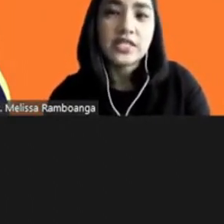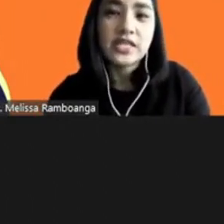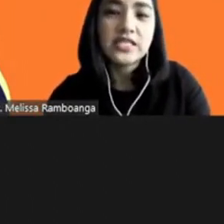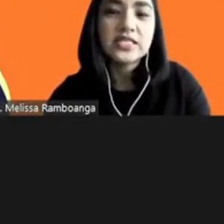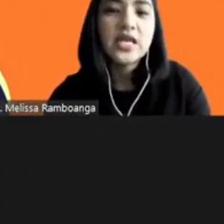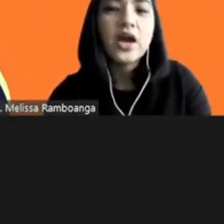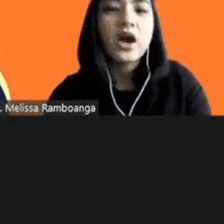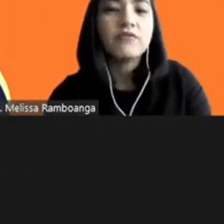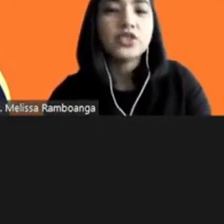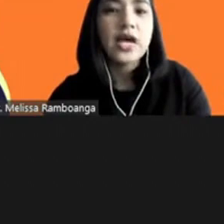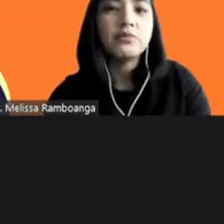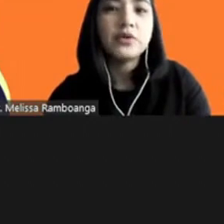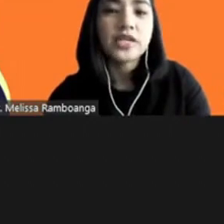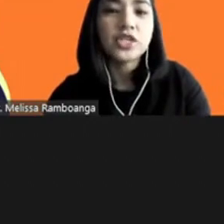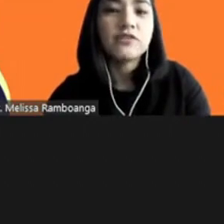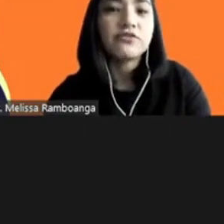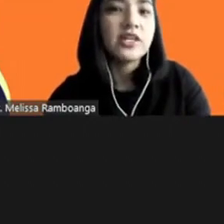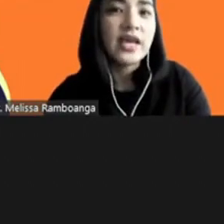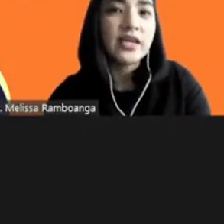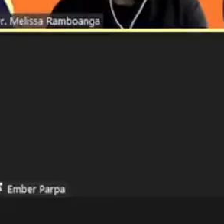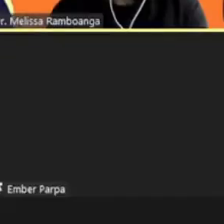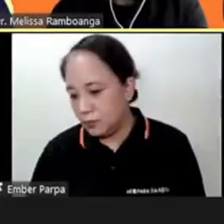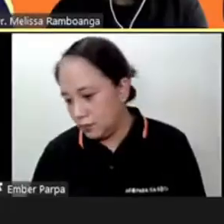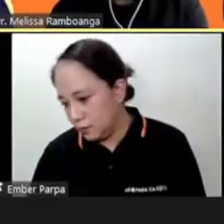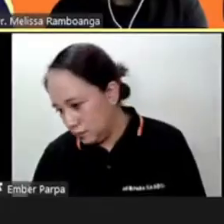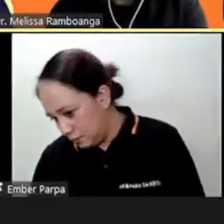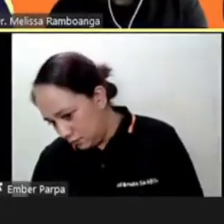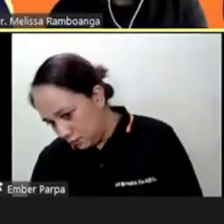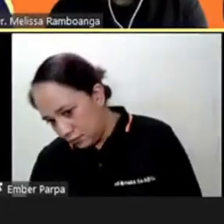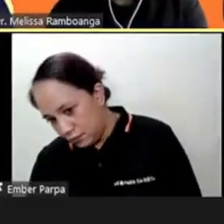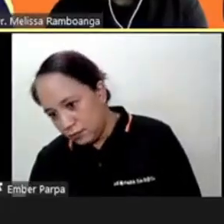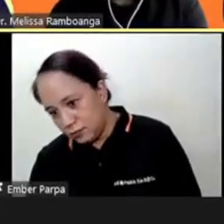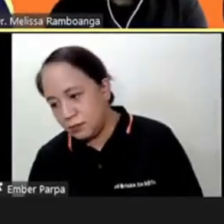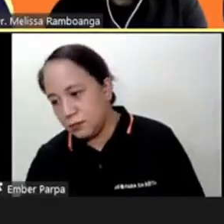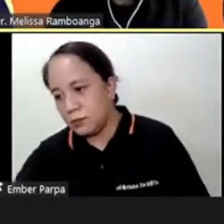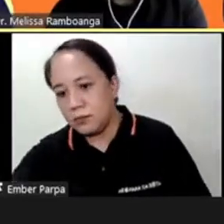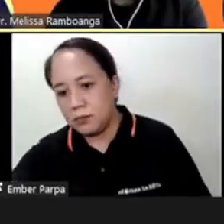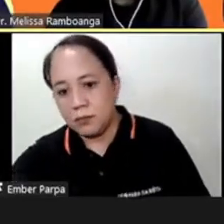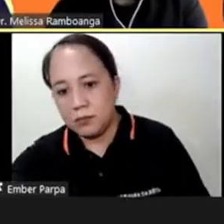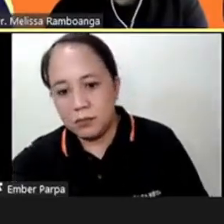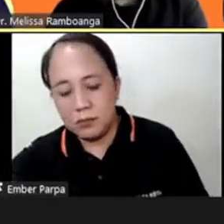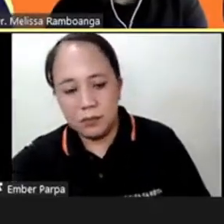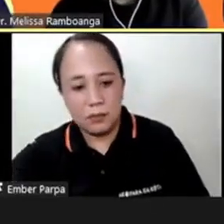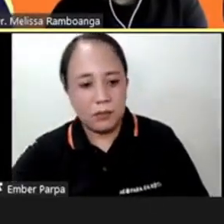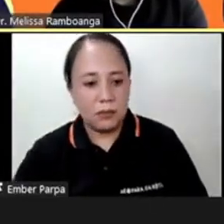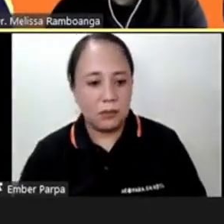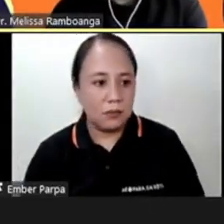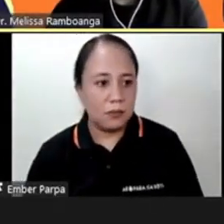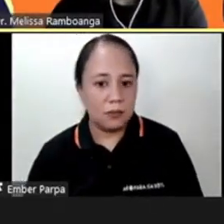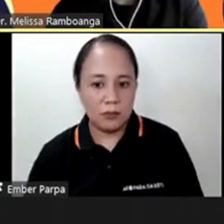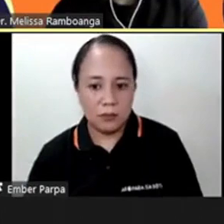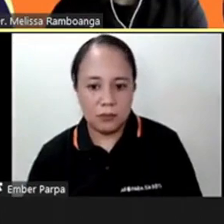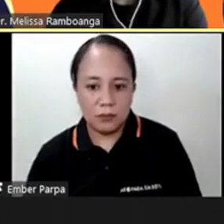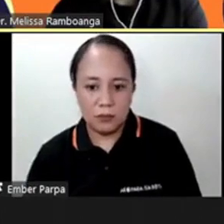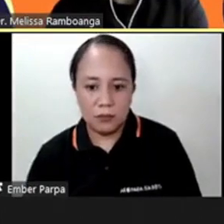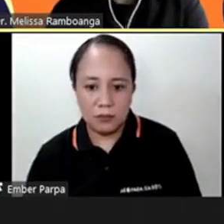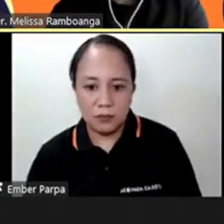strengthen resilience of child protection frontliners, parents, adolescents, and children.